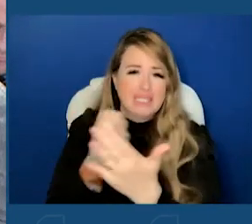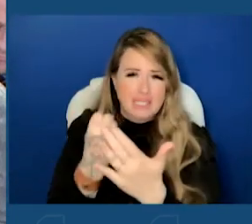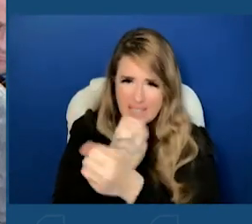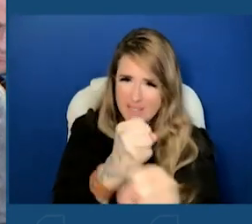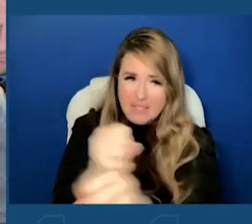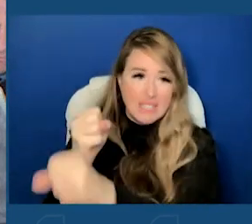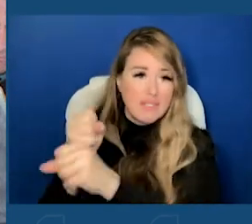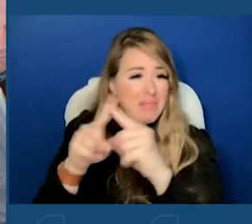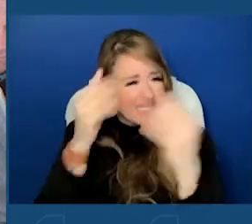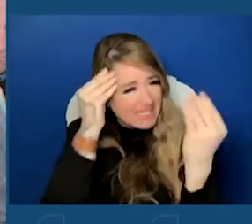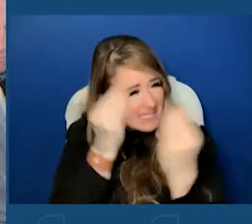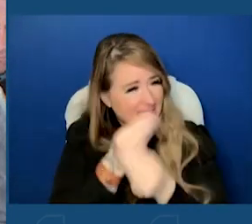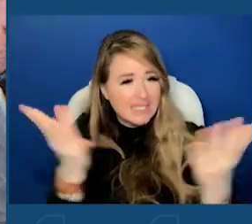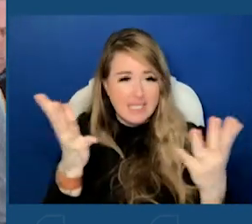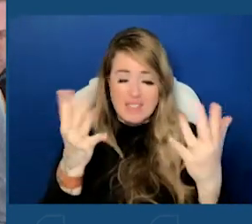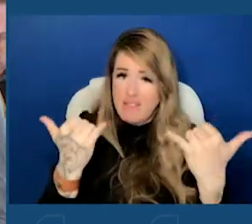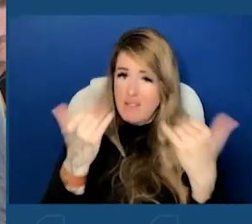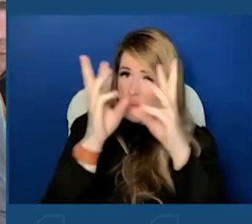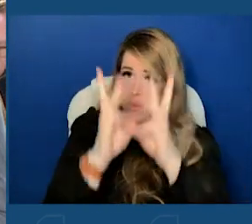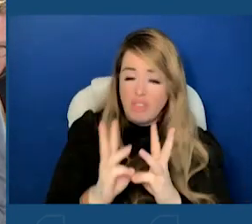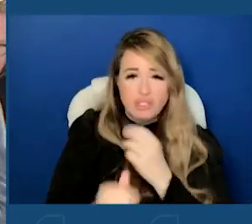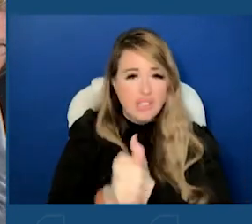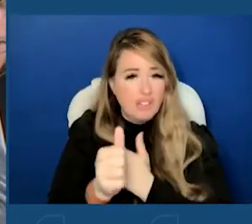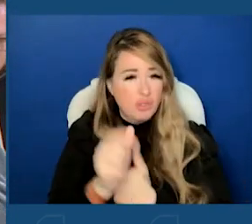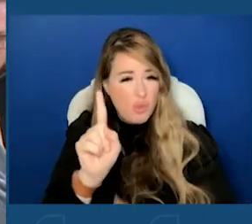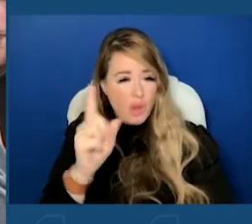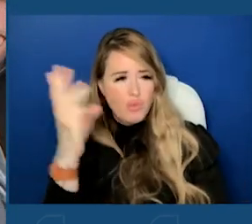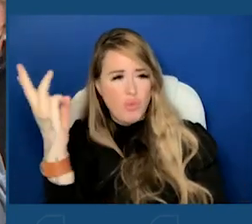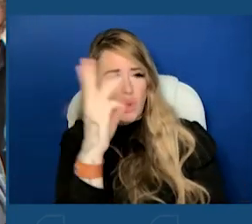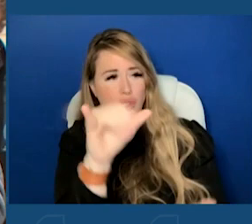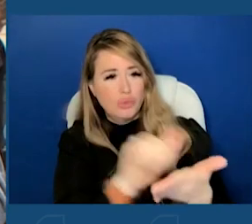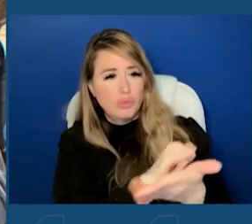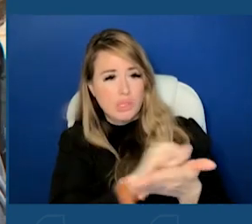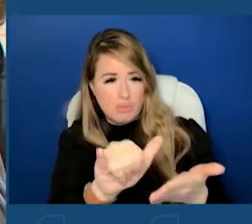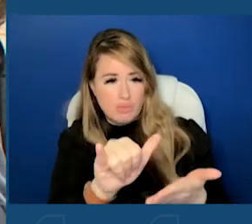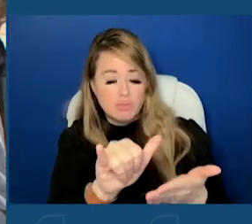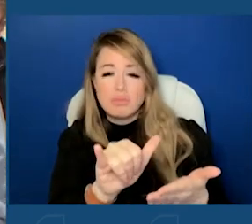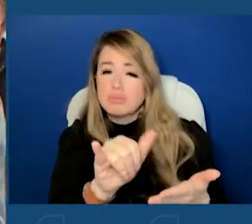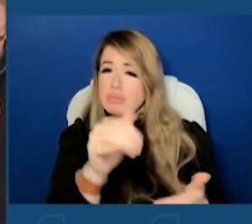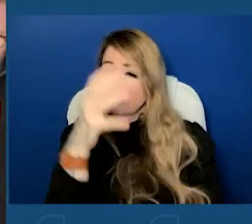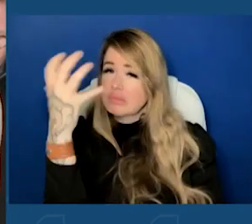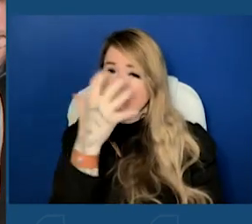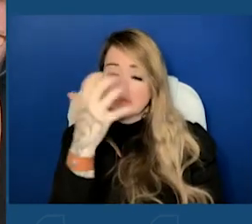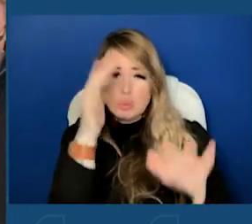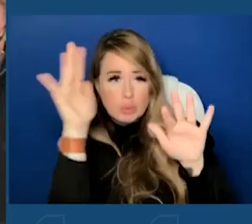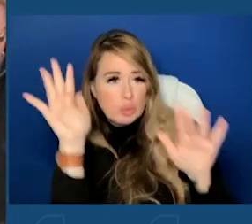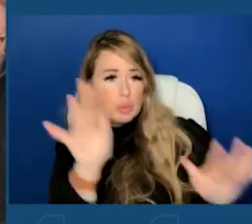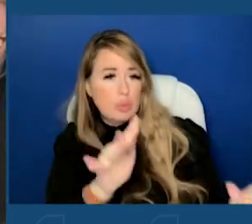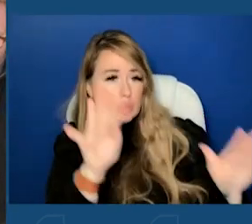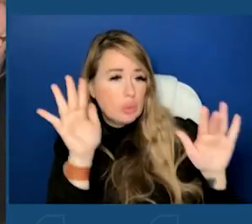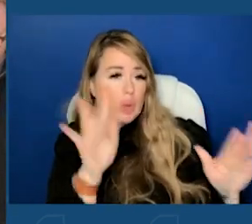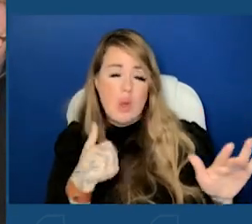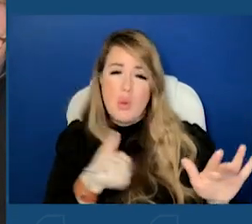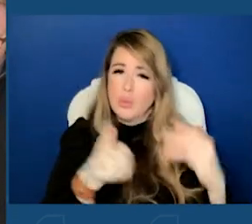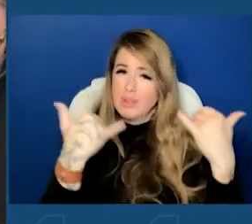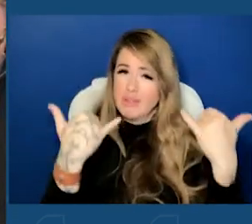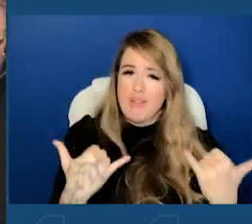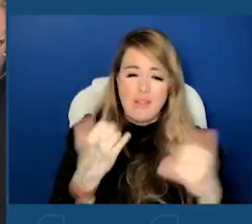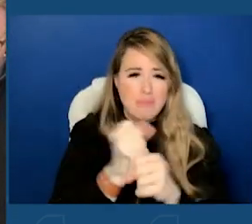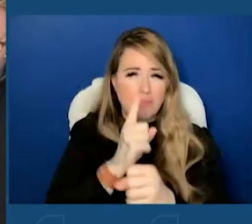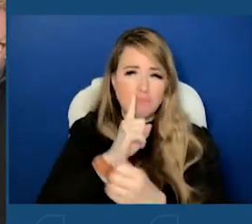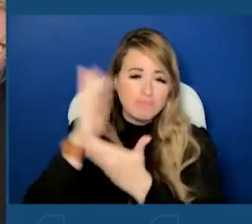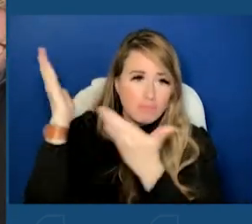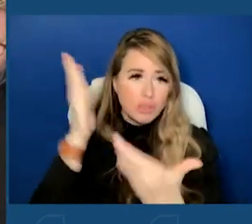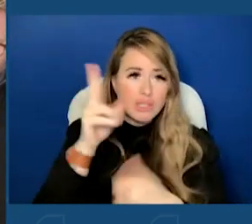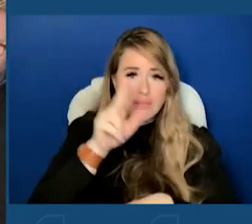very dangerous in Western New York with the lake effect snow. And we continue to make sure that we are bringing in National